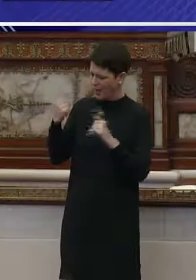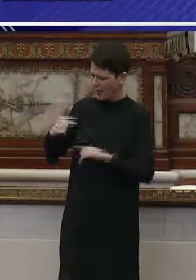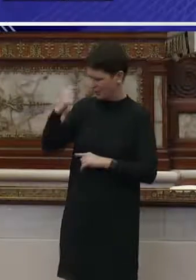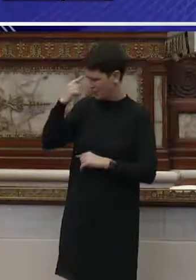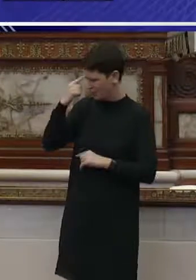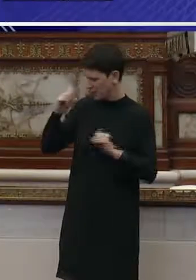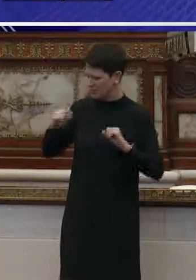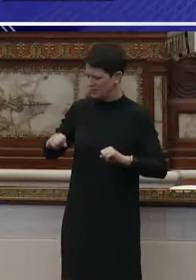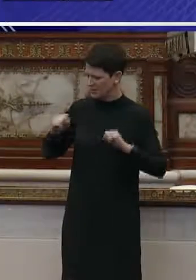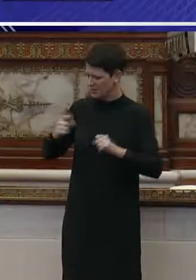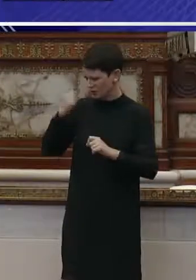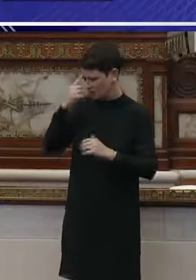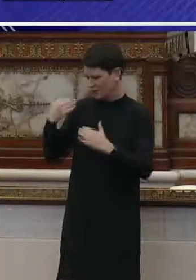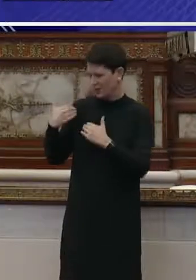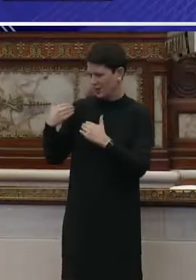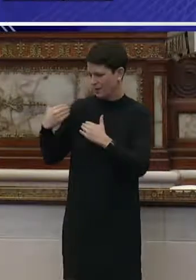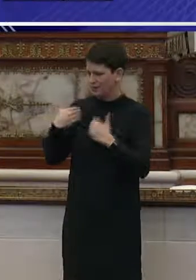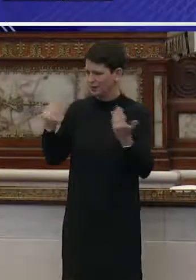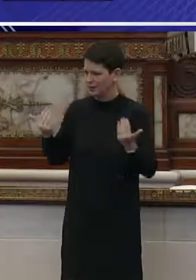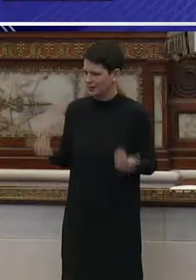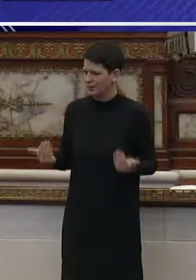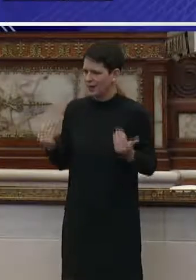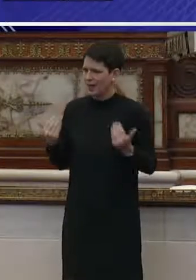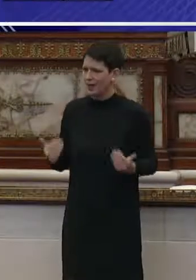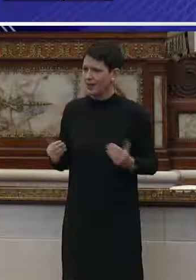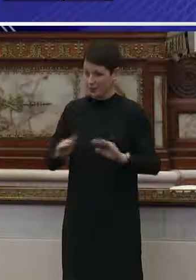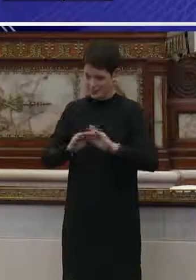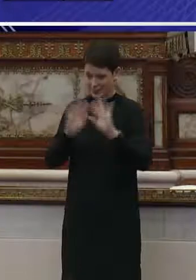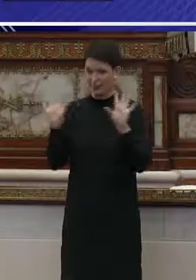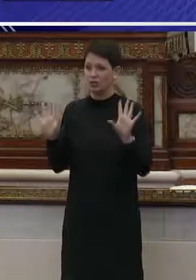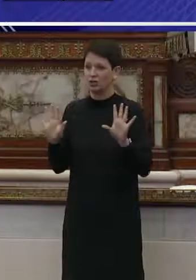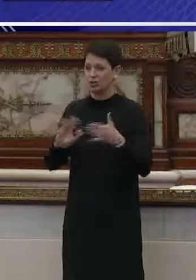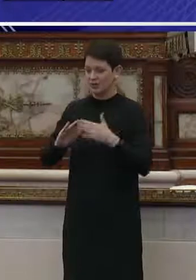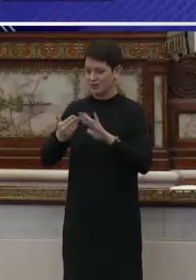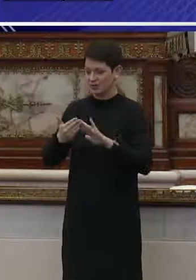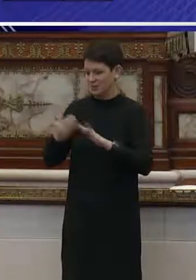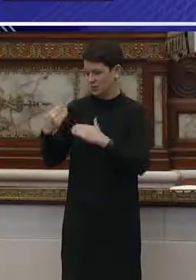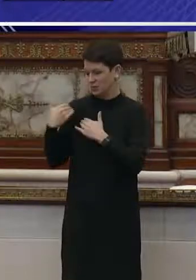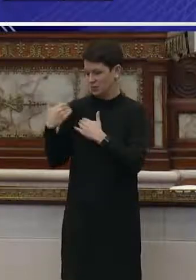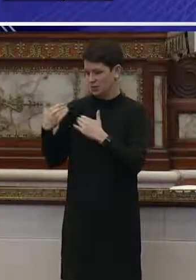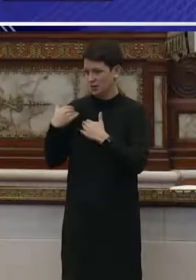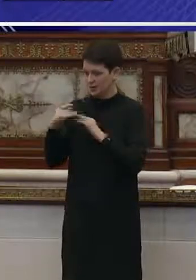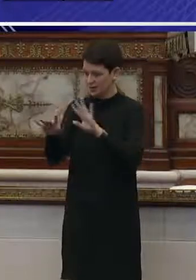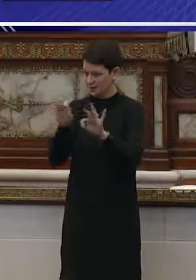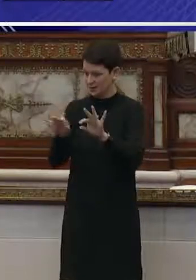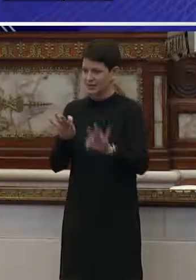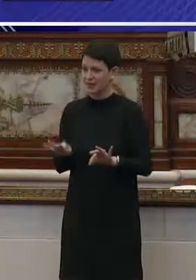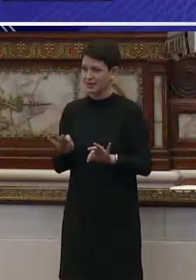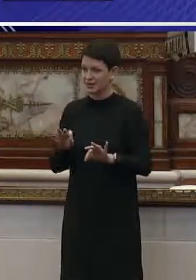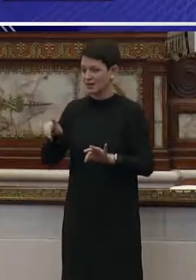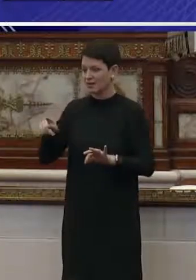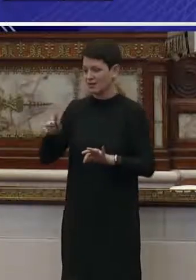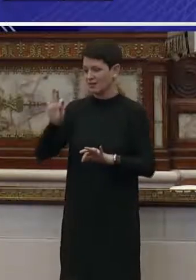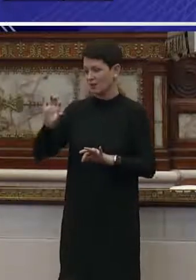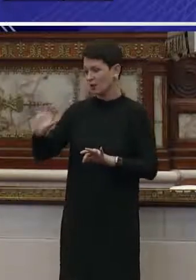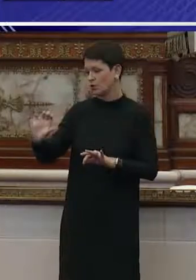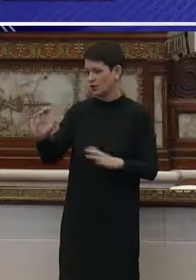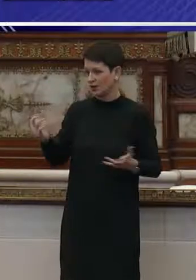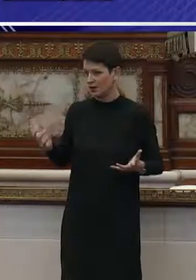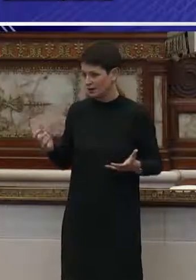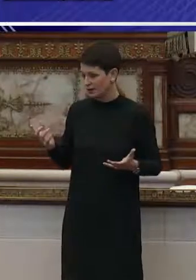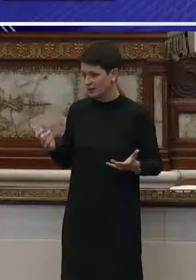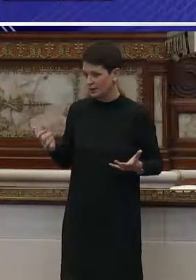the potential for liability? And now it's been made clear what the city's role was in selecting Philly Fighting COVID. Someone